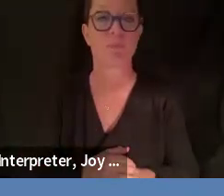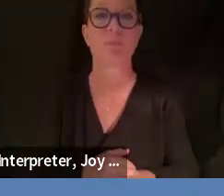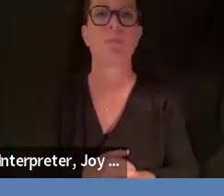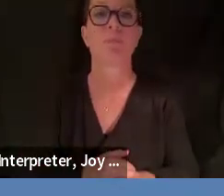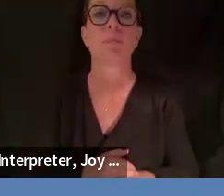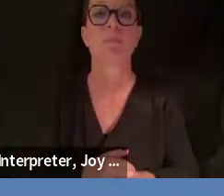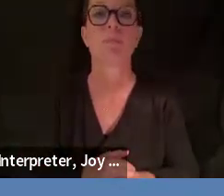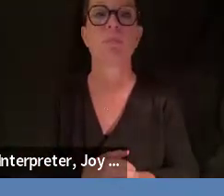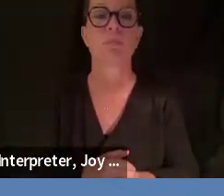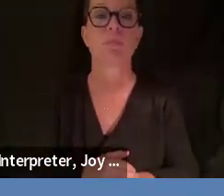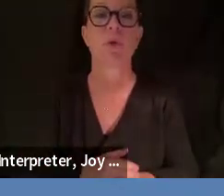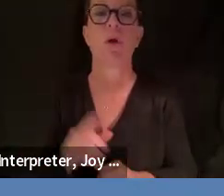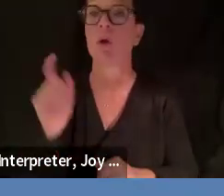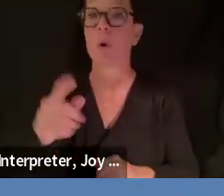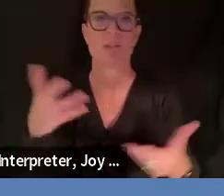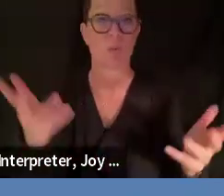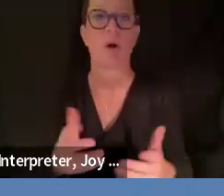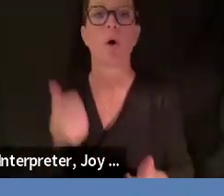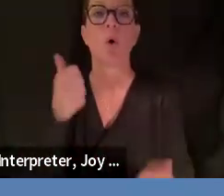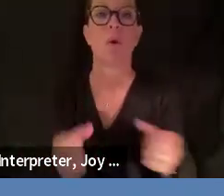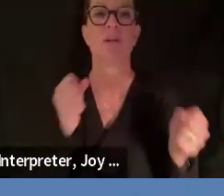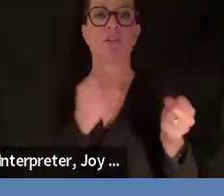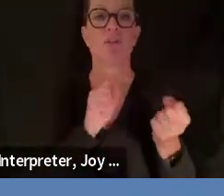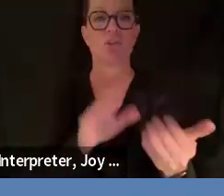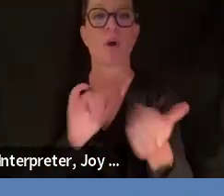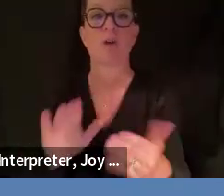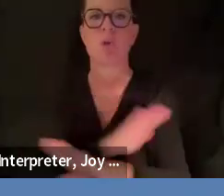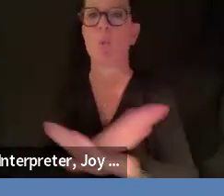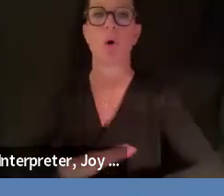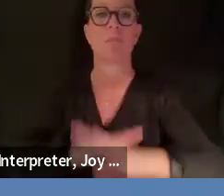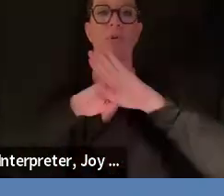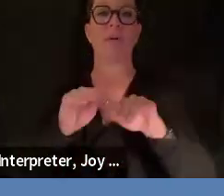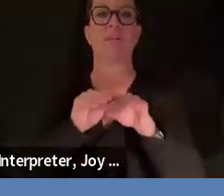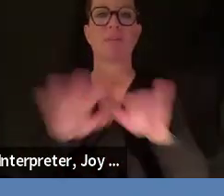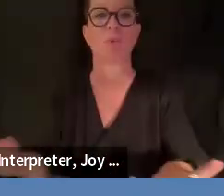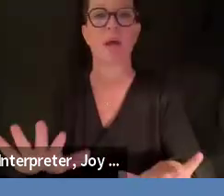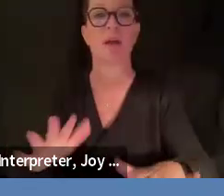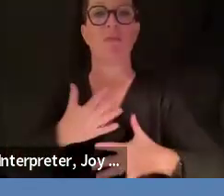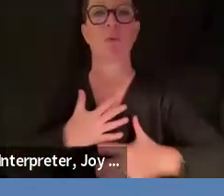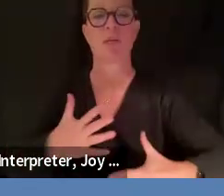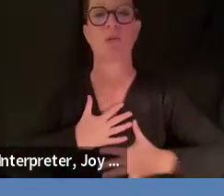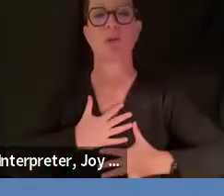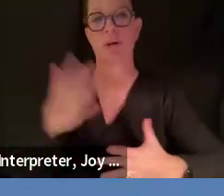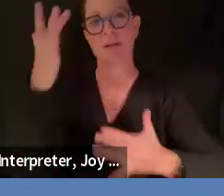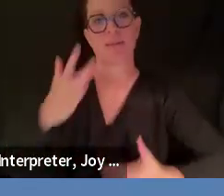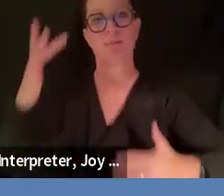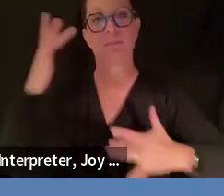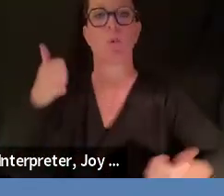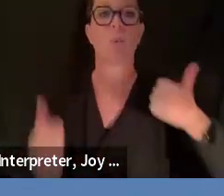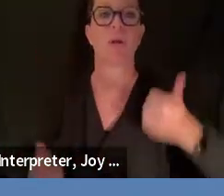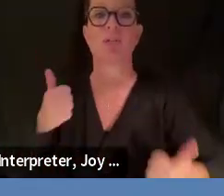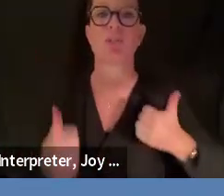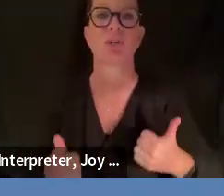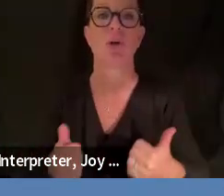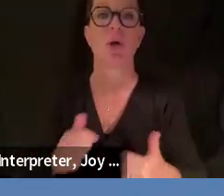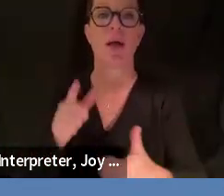now. So the question asks, which strategy will not prevent the spread of respiratory viruses? And your